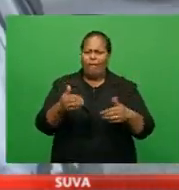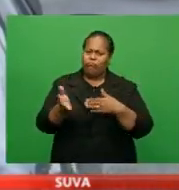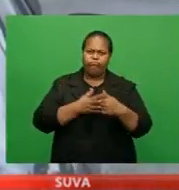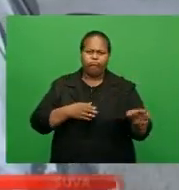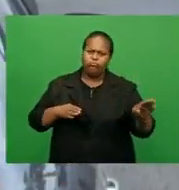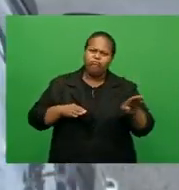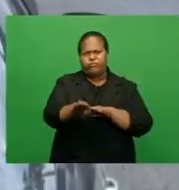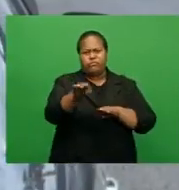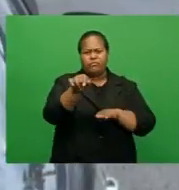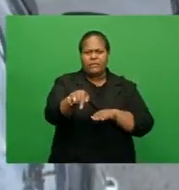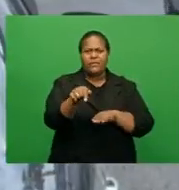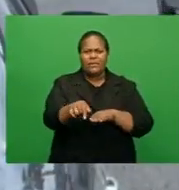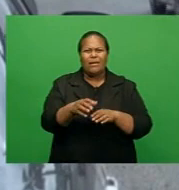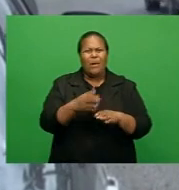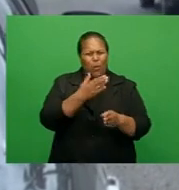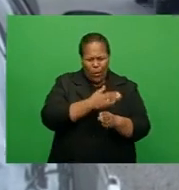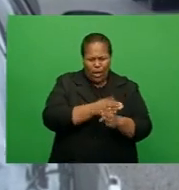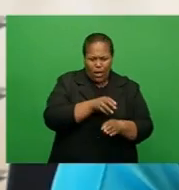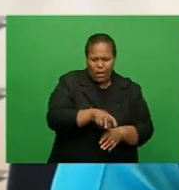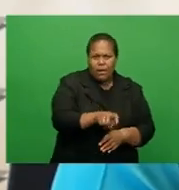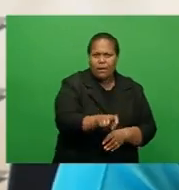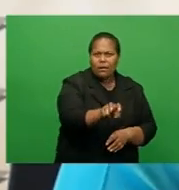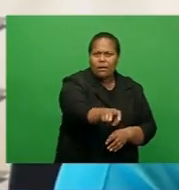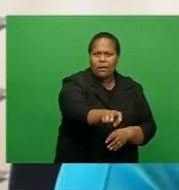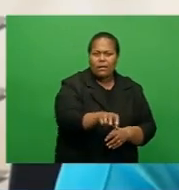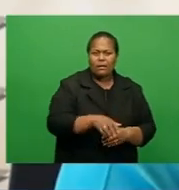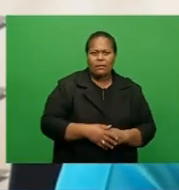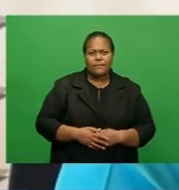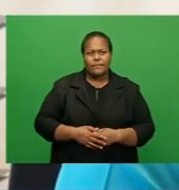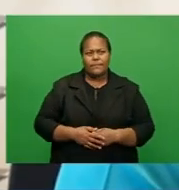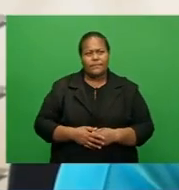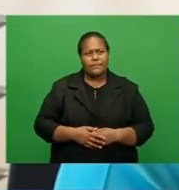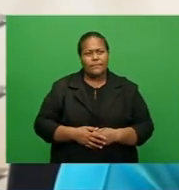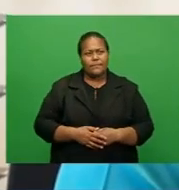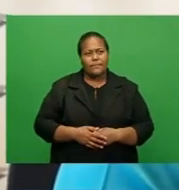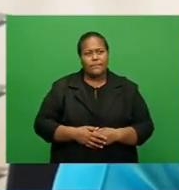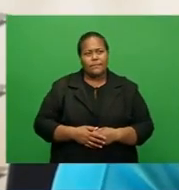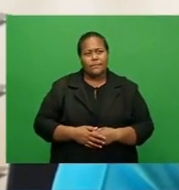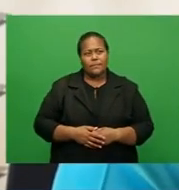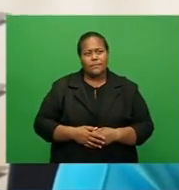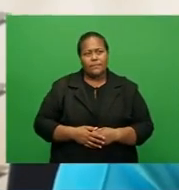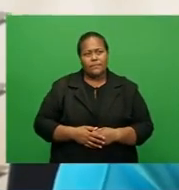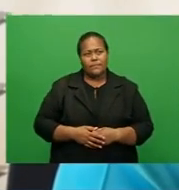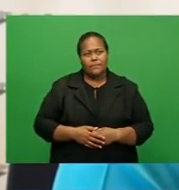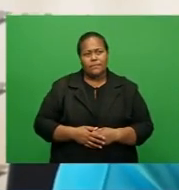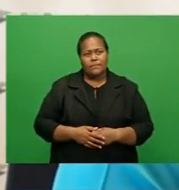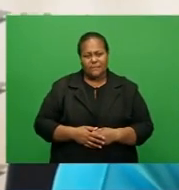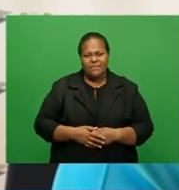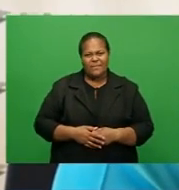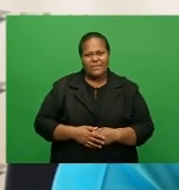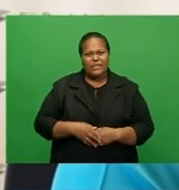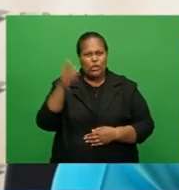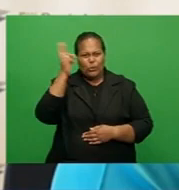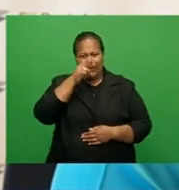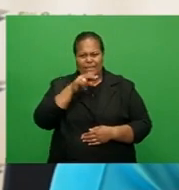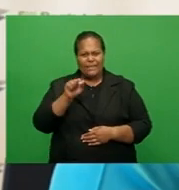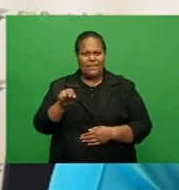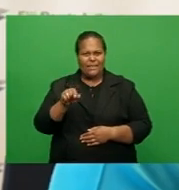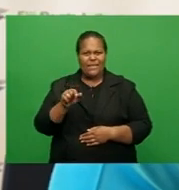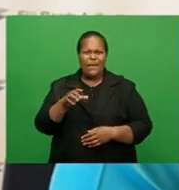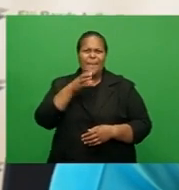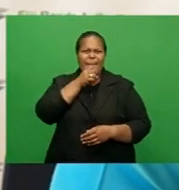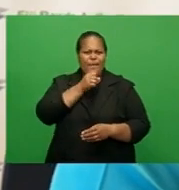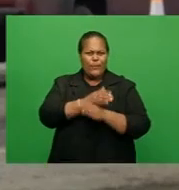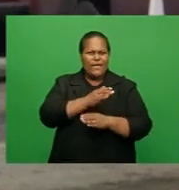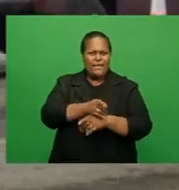of the road where work is being carried out. The one biggest thing raised by the contractors is the motorists